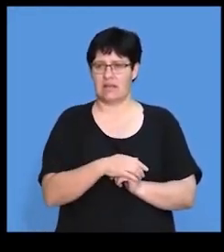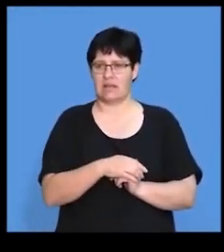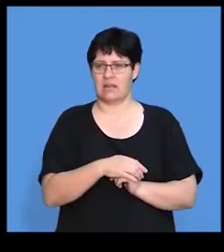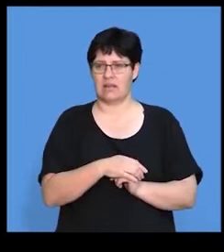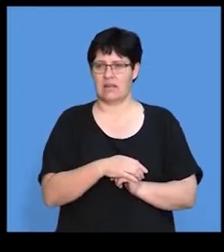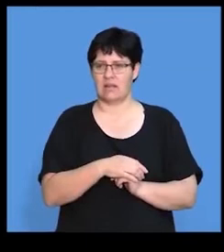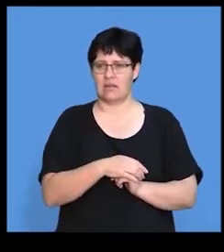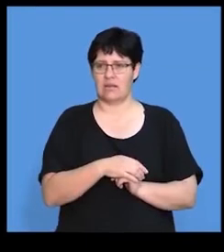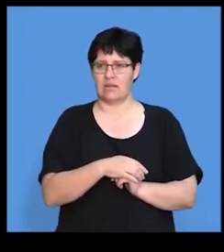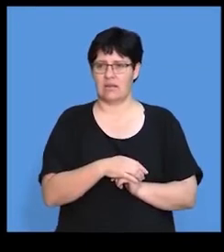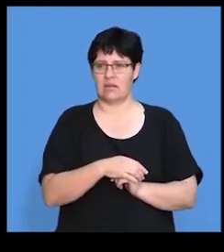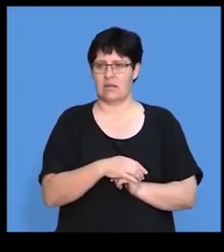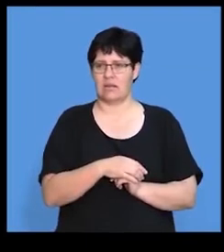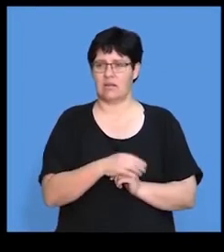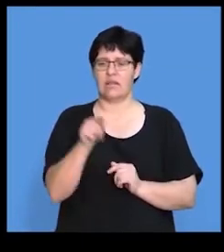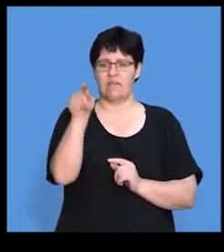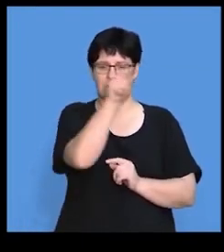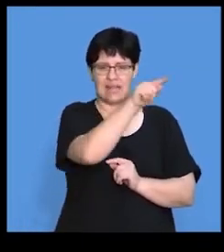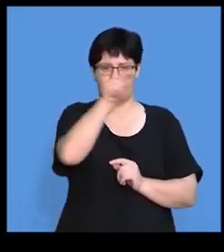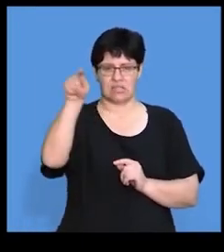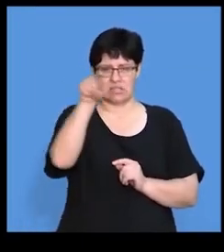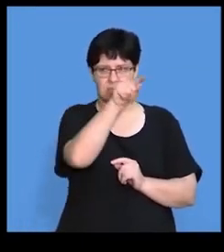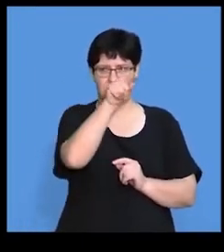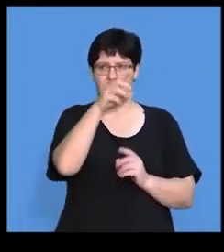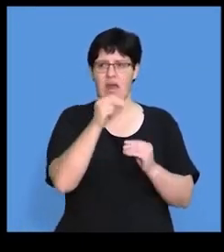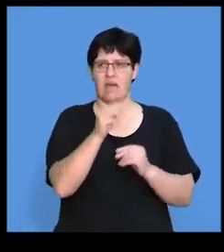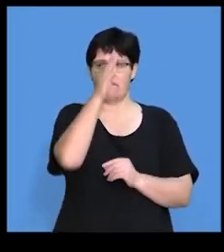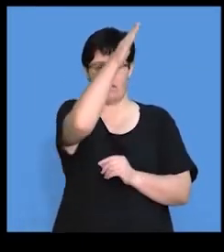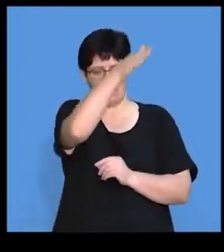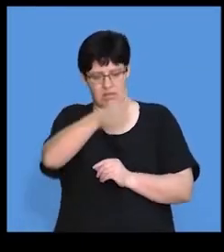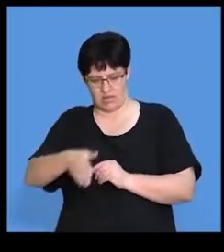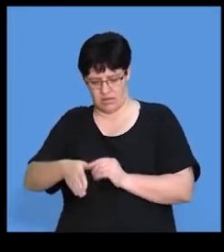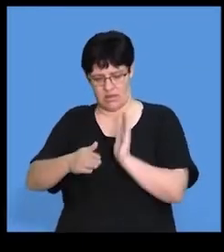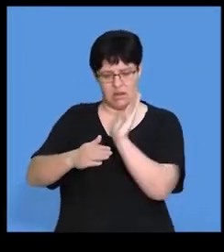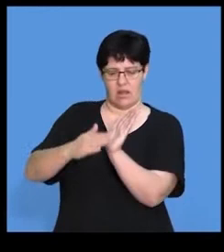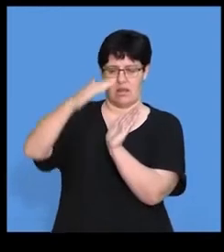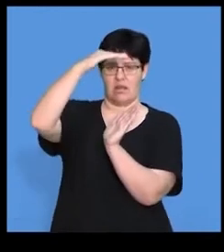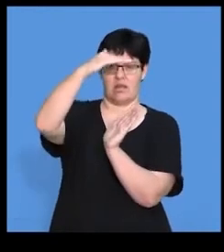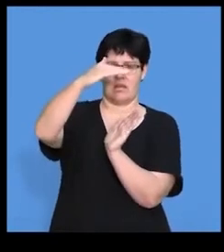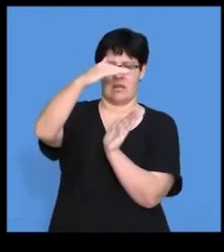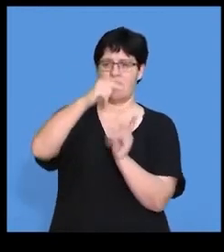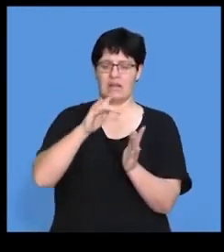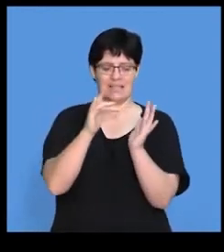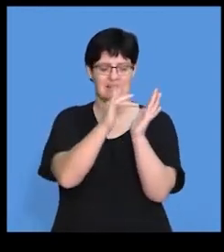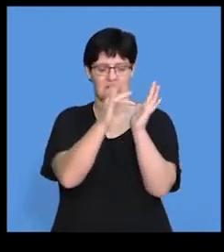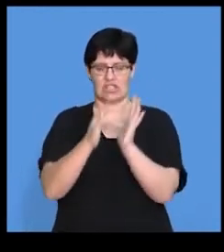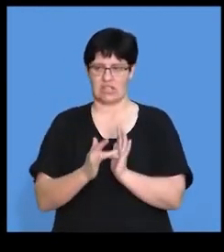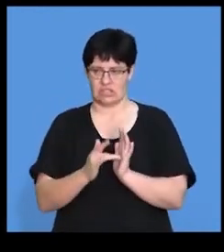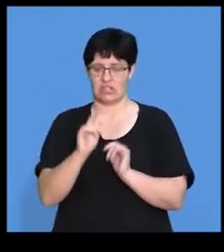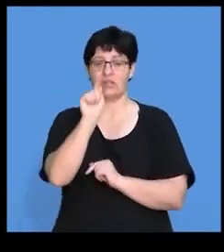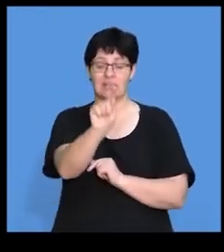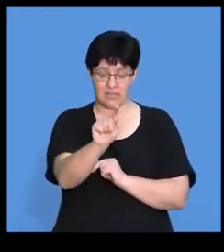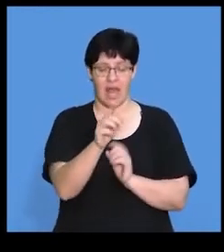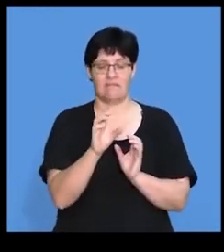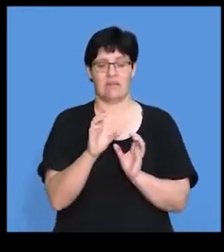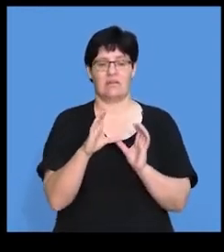then we have that tangent over there. And we have this tangent over here. So this tangent goes to point A on the circle and that